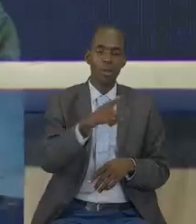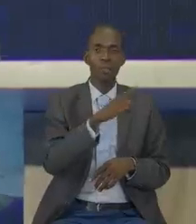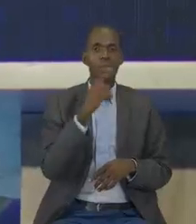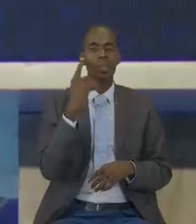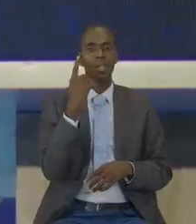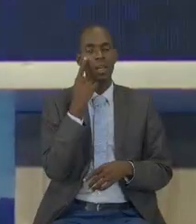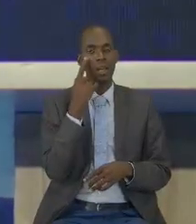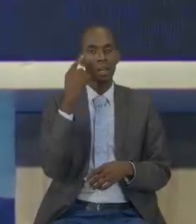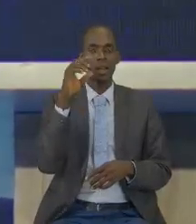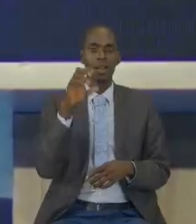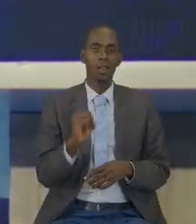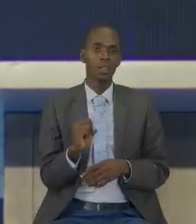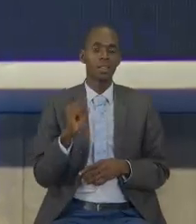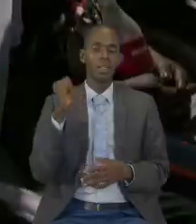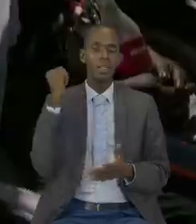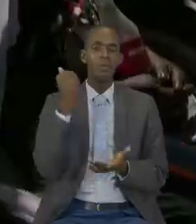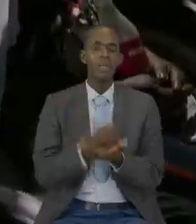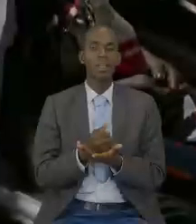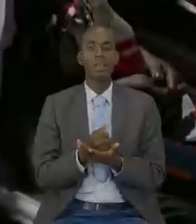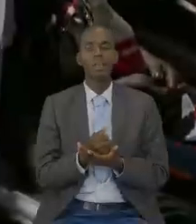from their eyes.